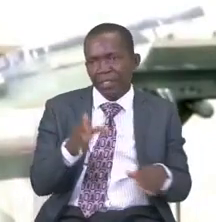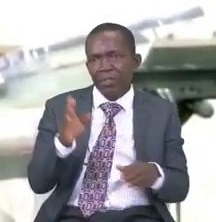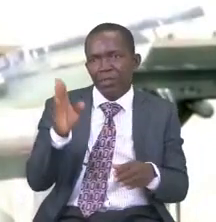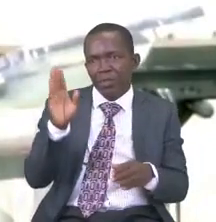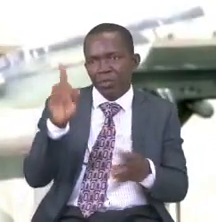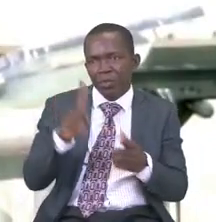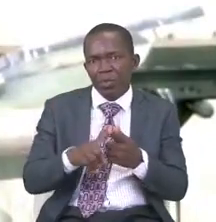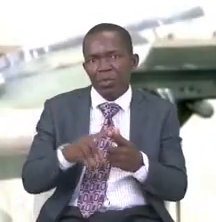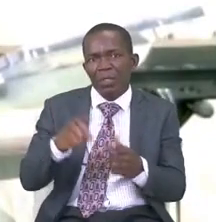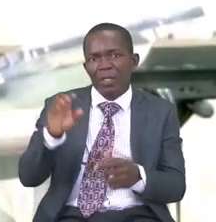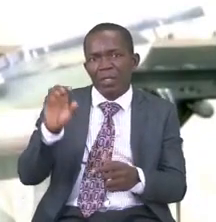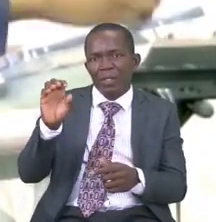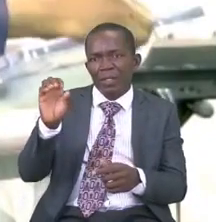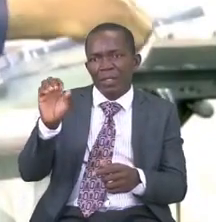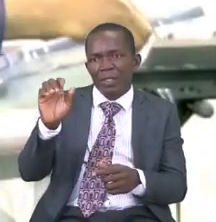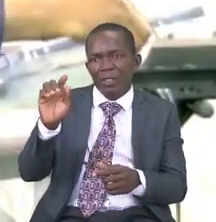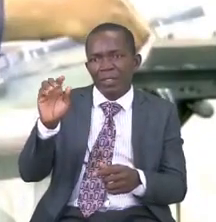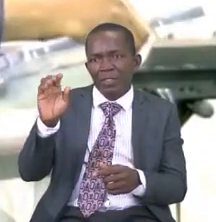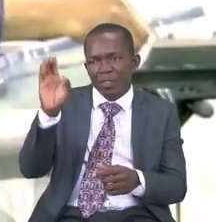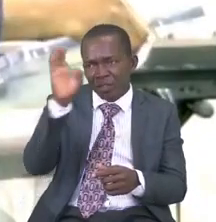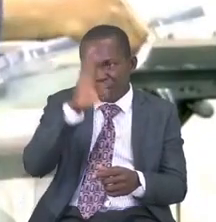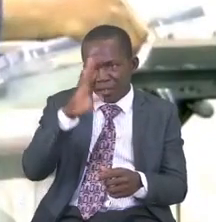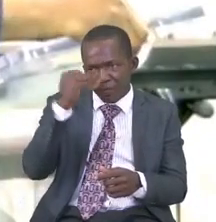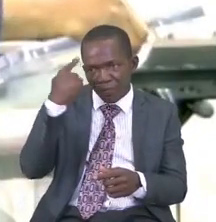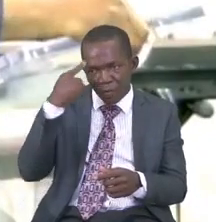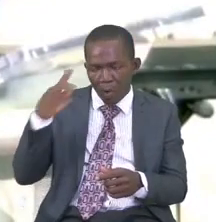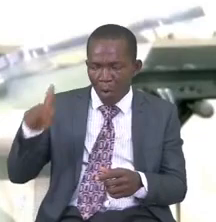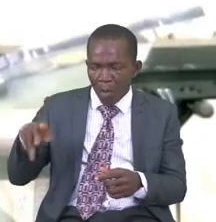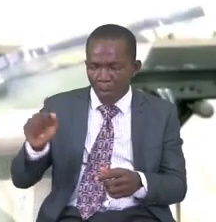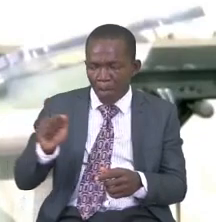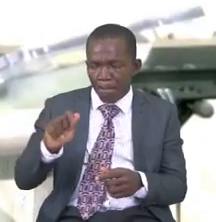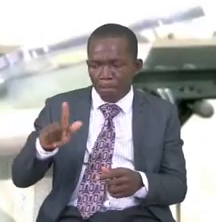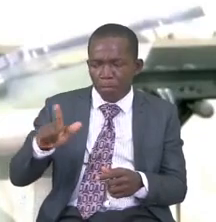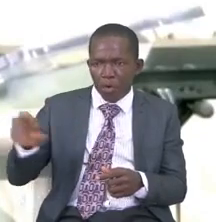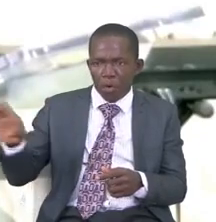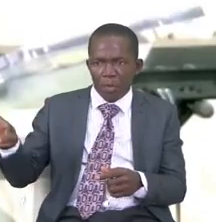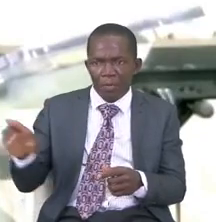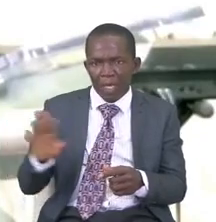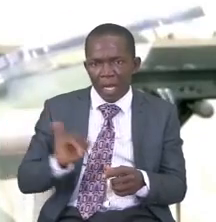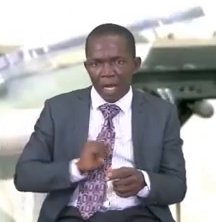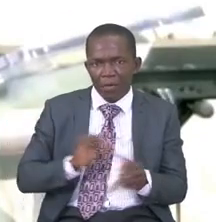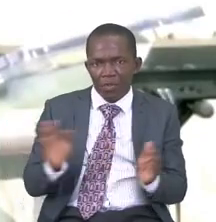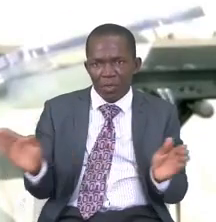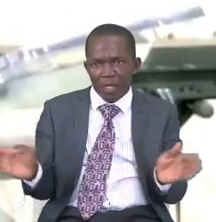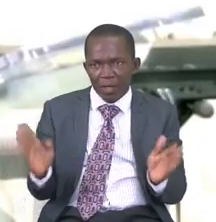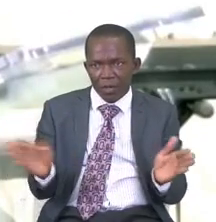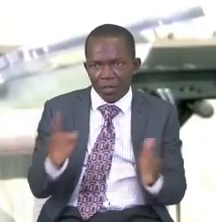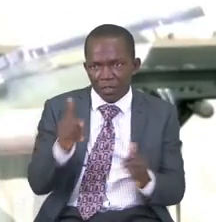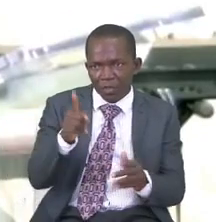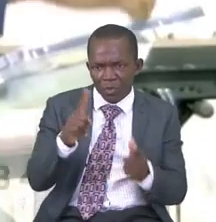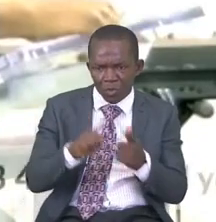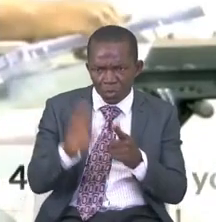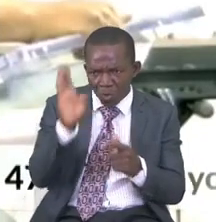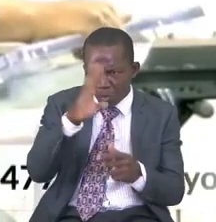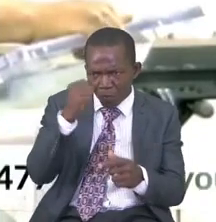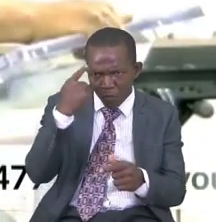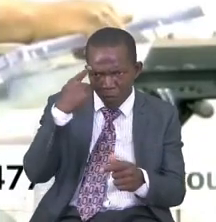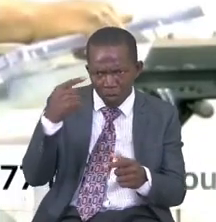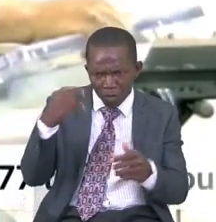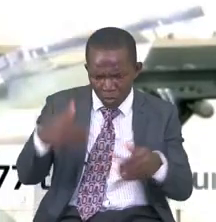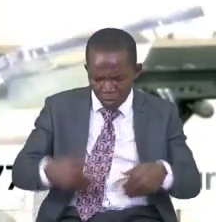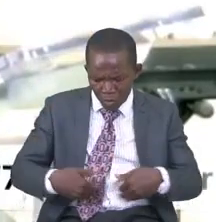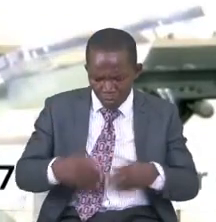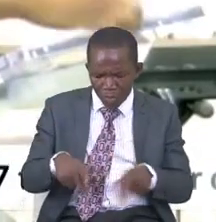Saul. I want to challenge you to look out at the young people in your